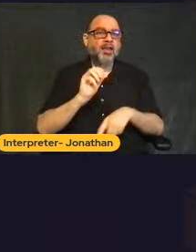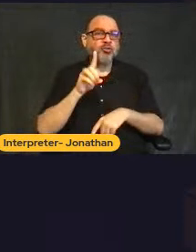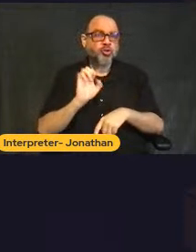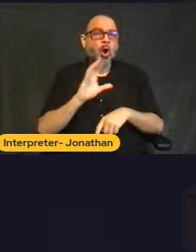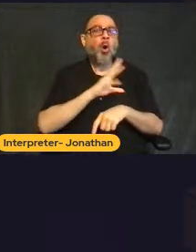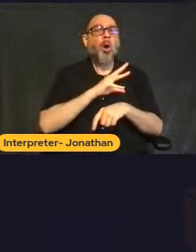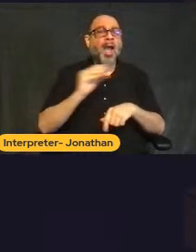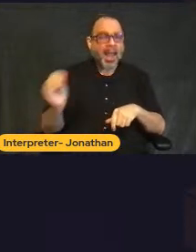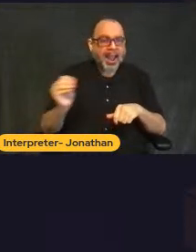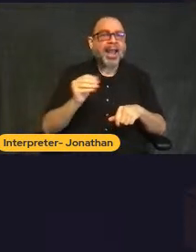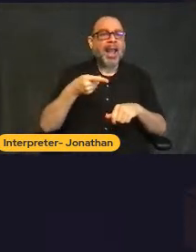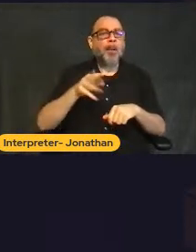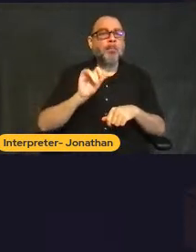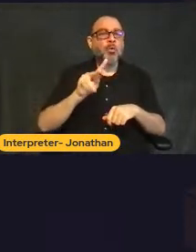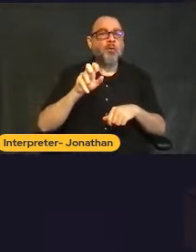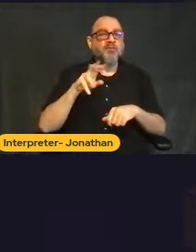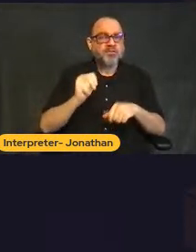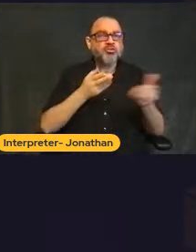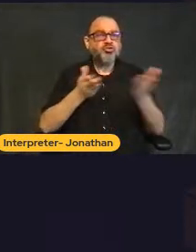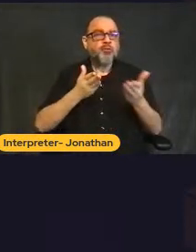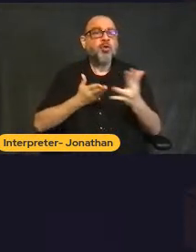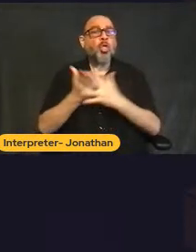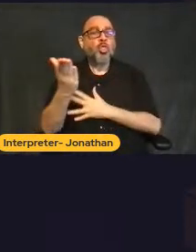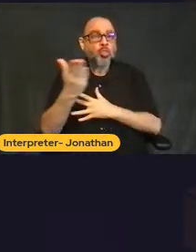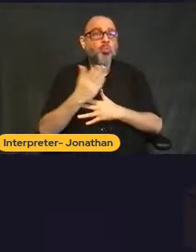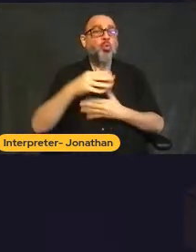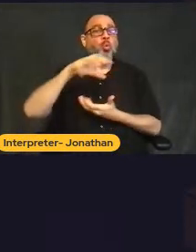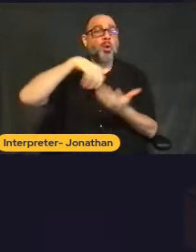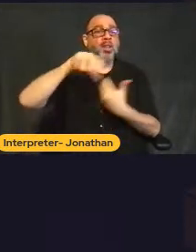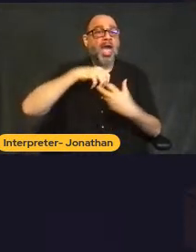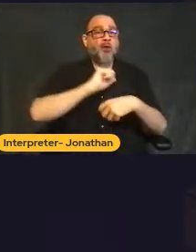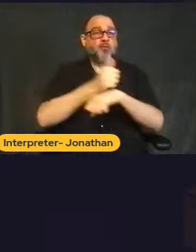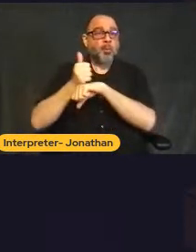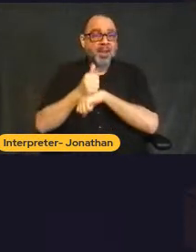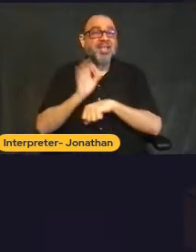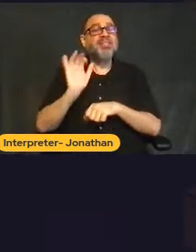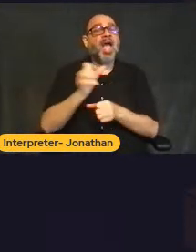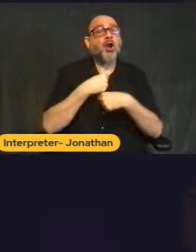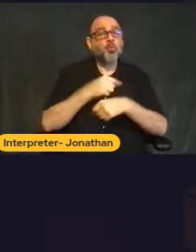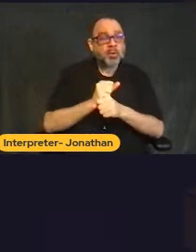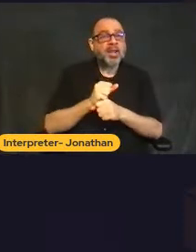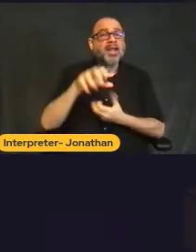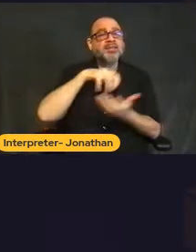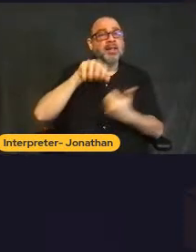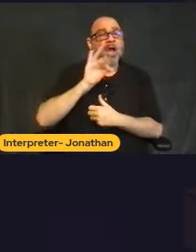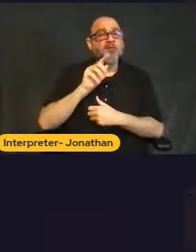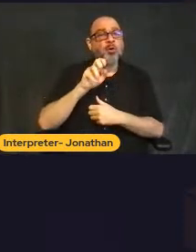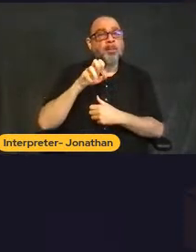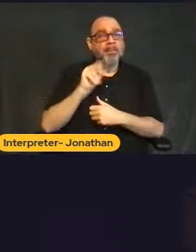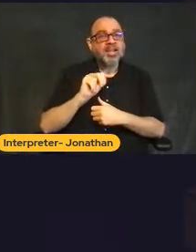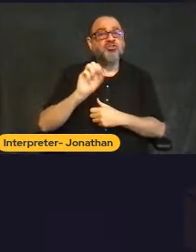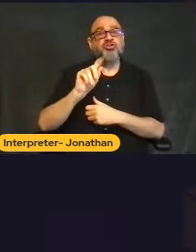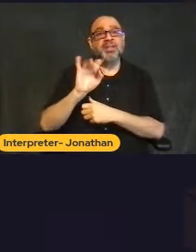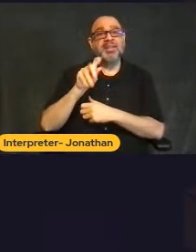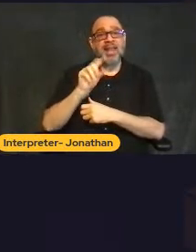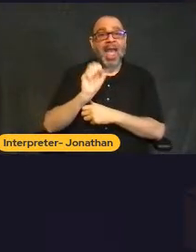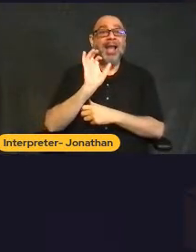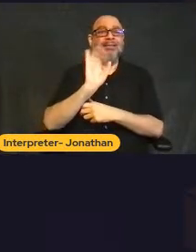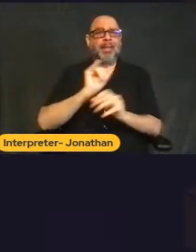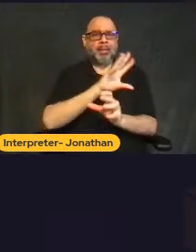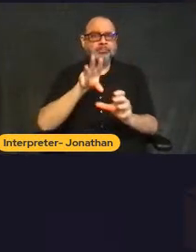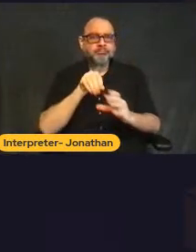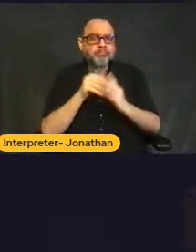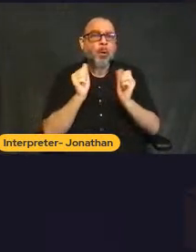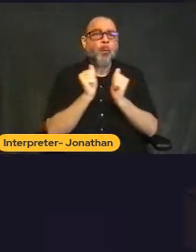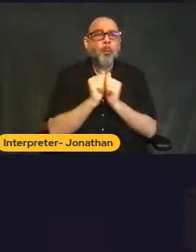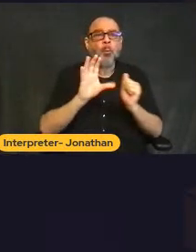provision services through CloudFormation. It creates CloudFormation stacks that consist of